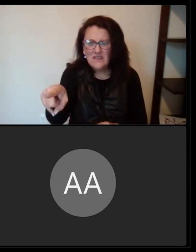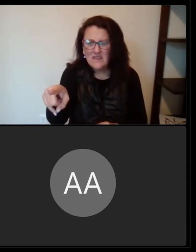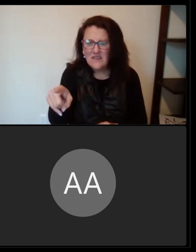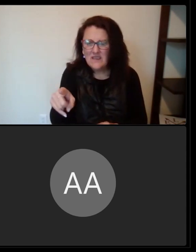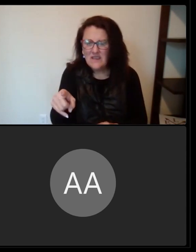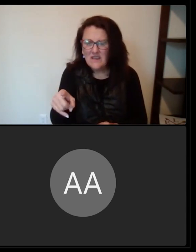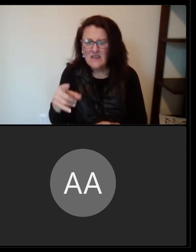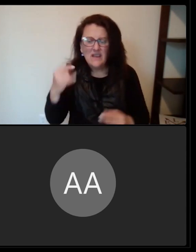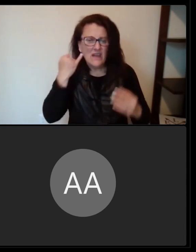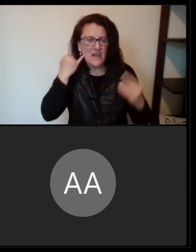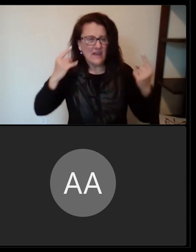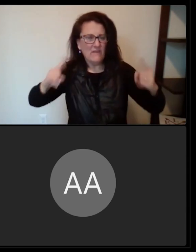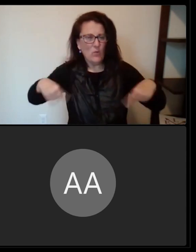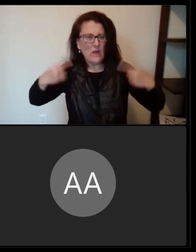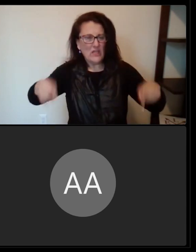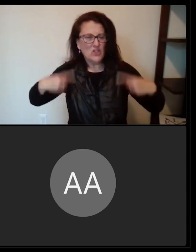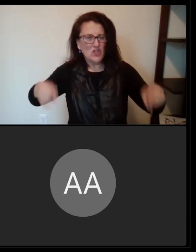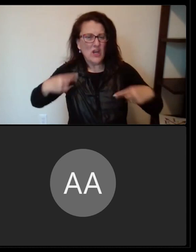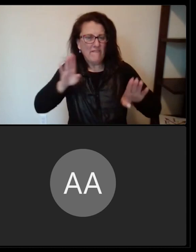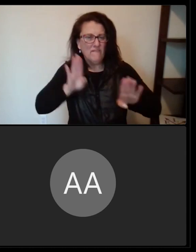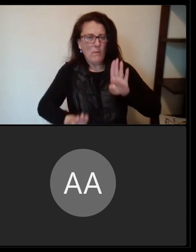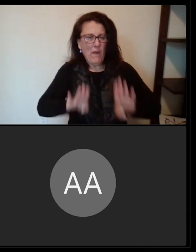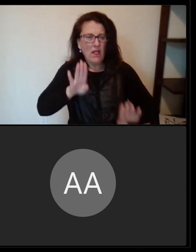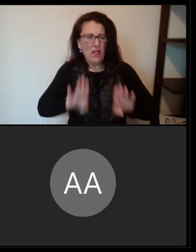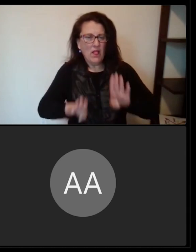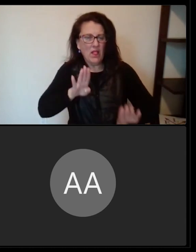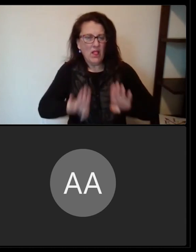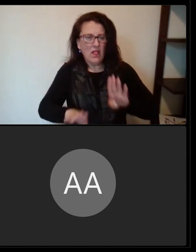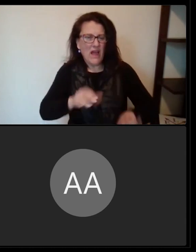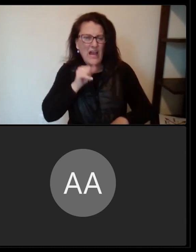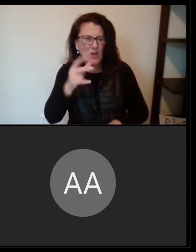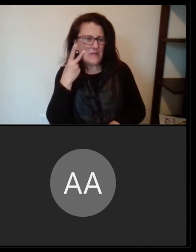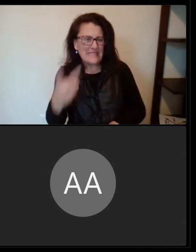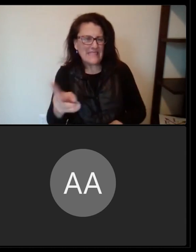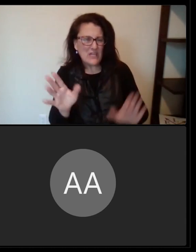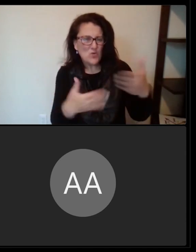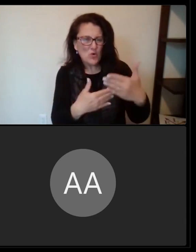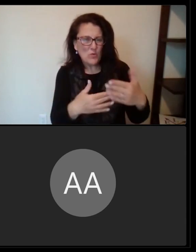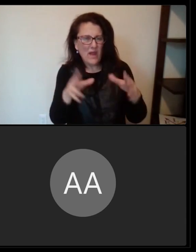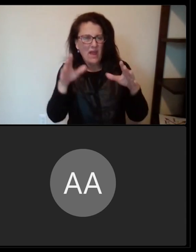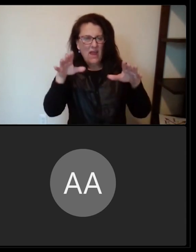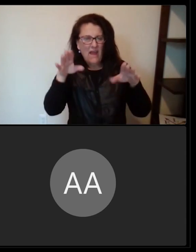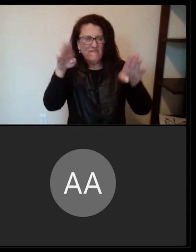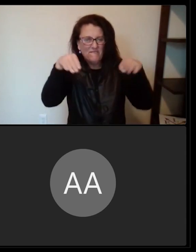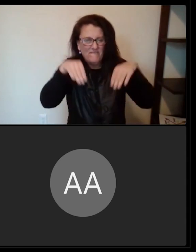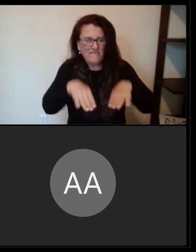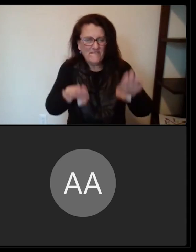with a wheelchair and foot pedals to be able to vote? I do not see any room for someone's feet to go under.